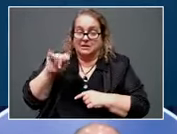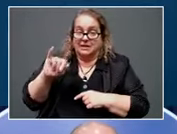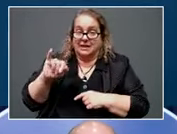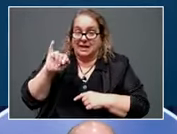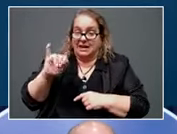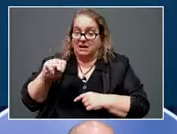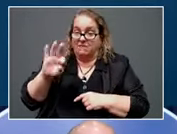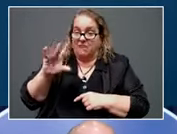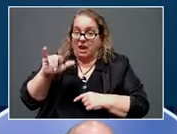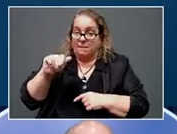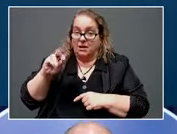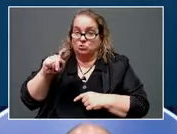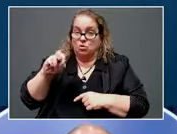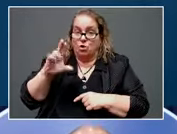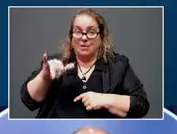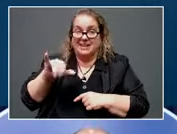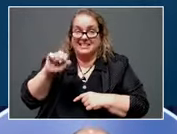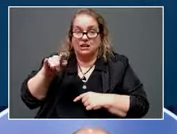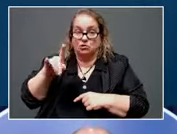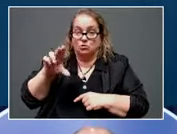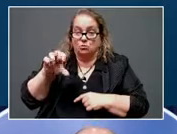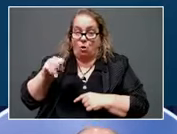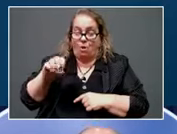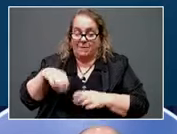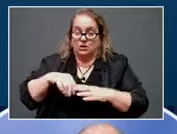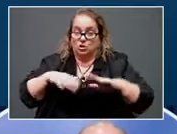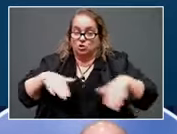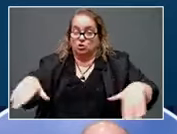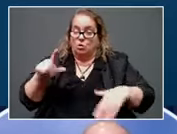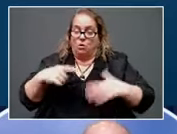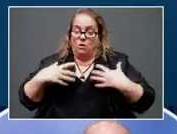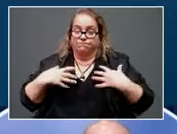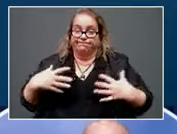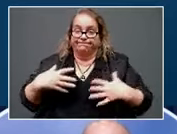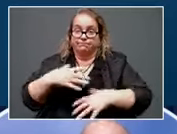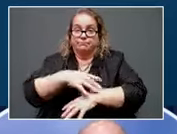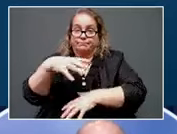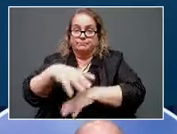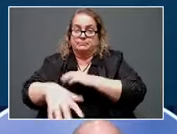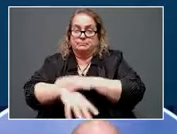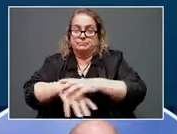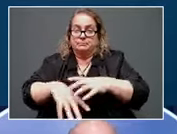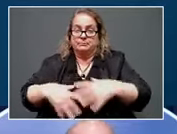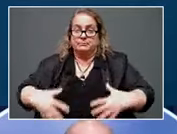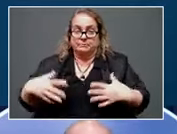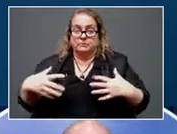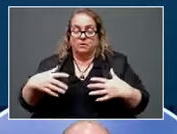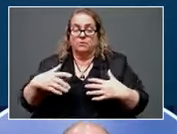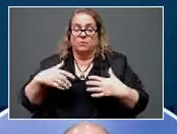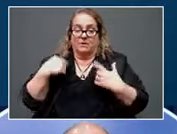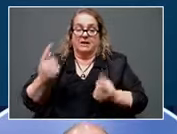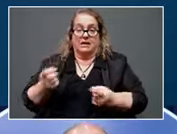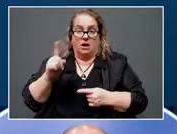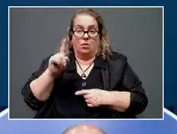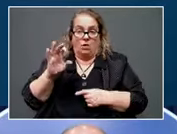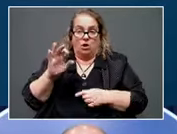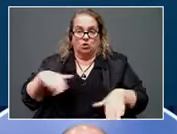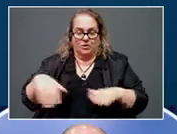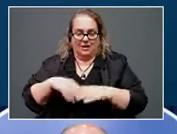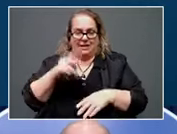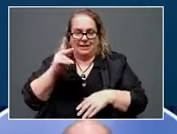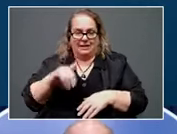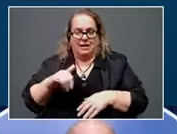multi-system inflammatory syndrome in children. This is, we've had about 100 children in Kentucky who've been diagnosed with this.